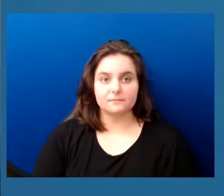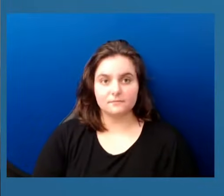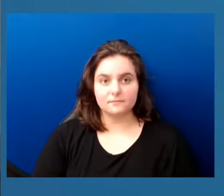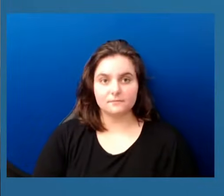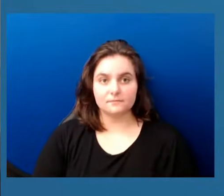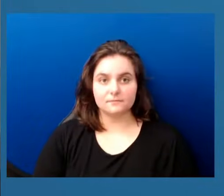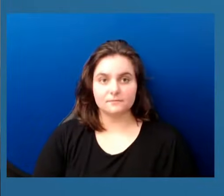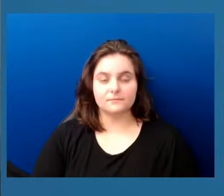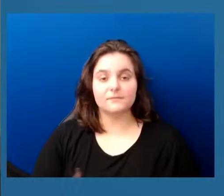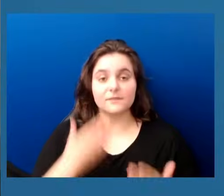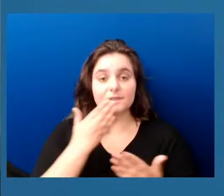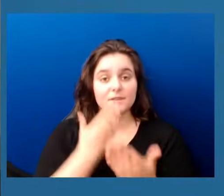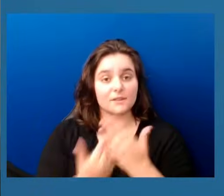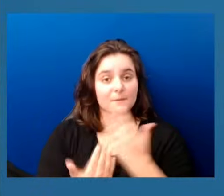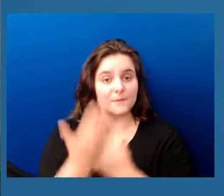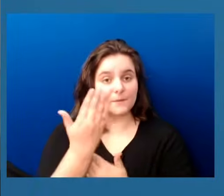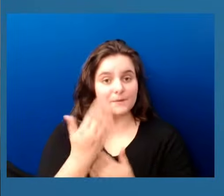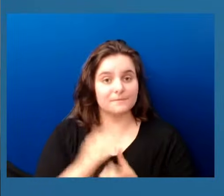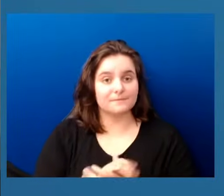Good morning.